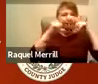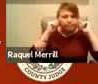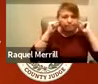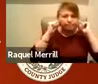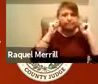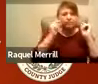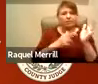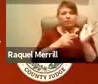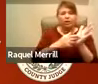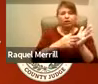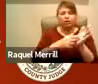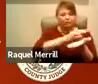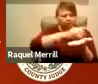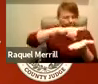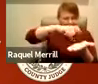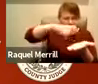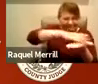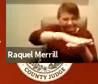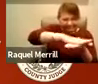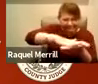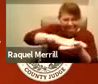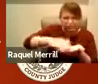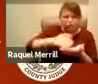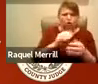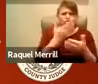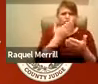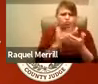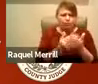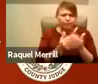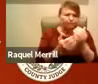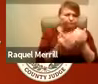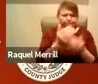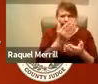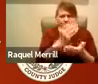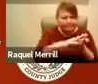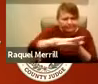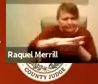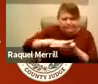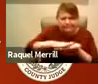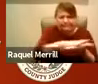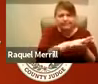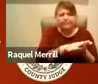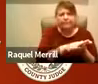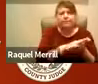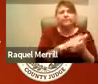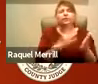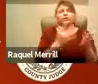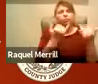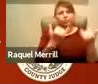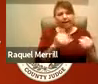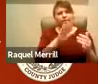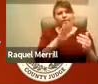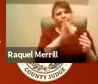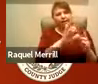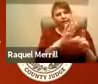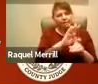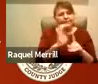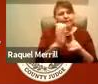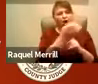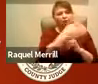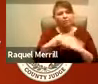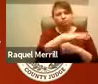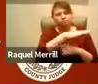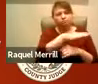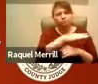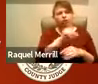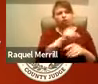you sanitize and practice good hygiene among themselves. So now you've created an environment that should